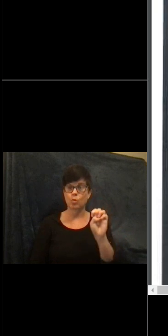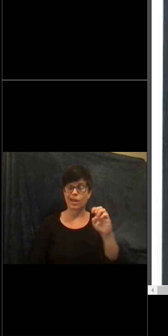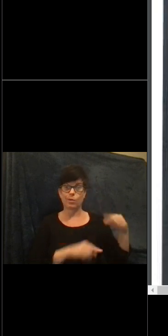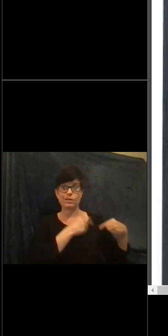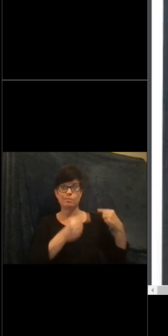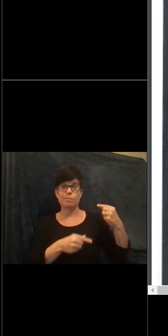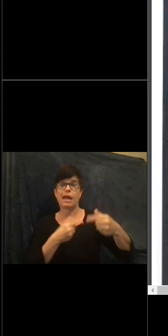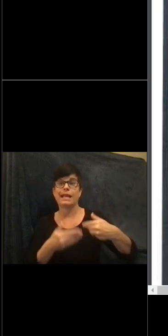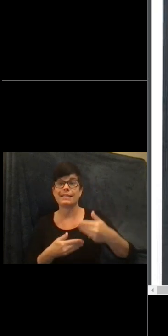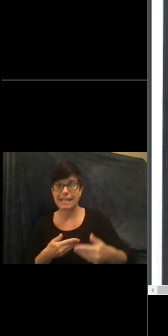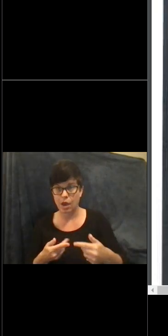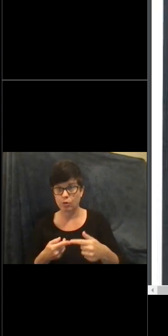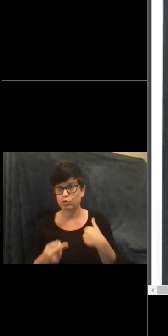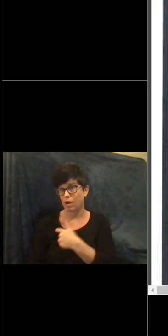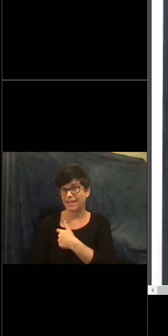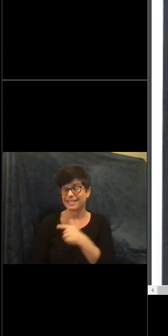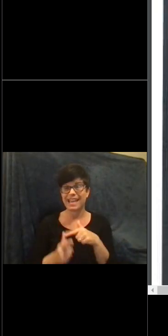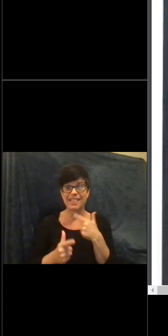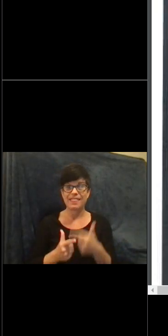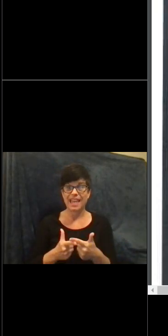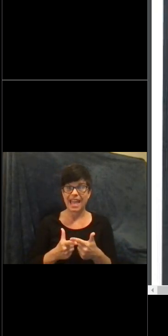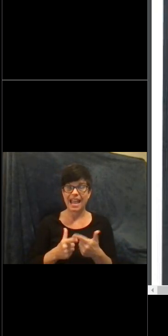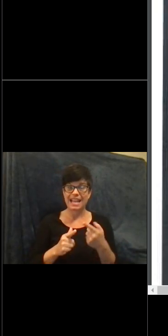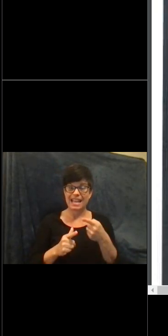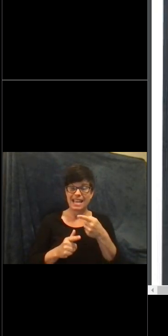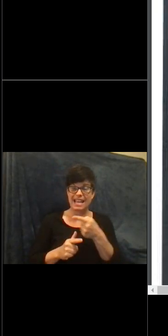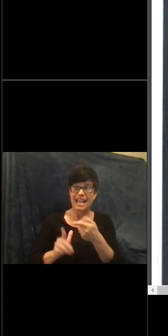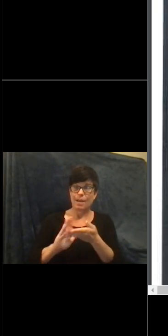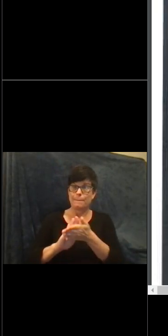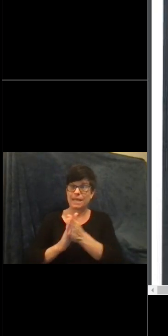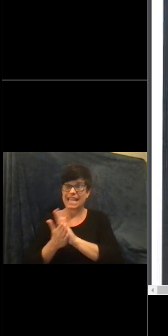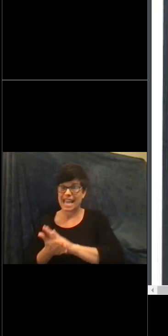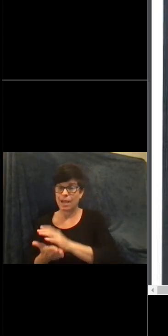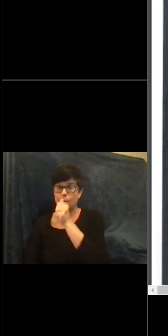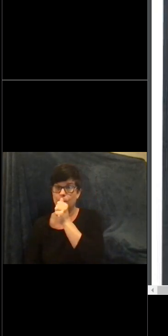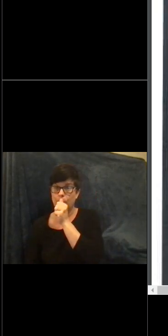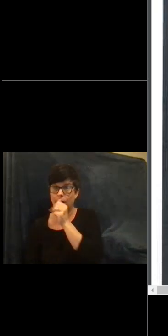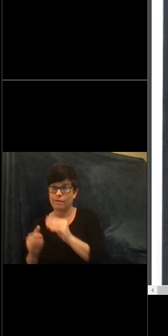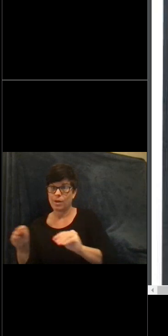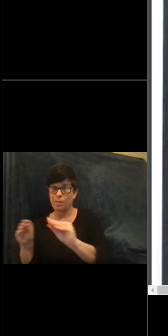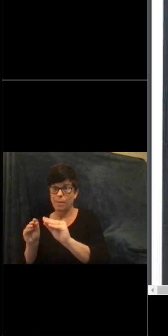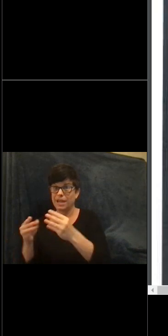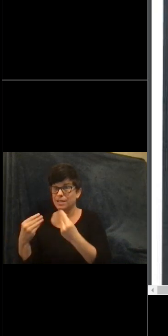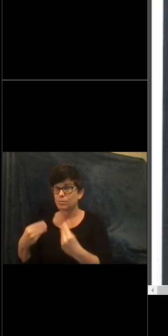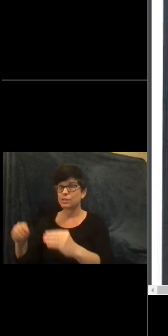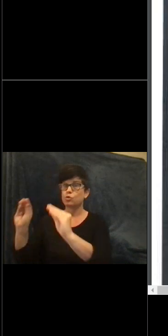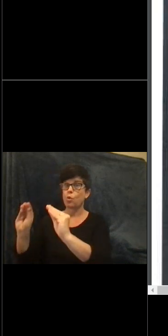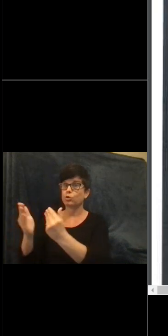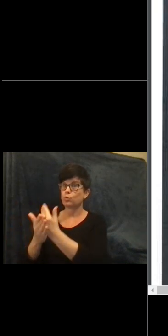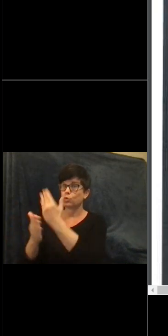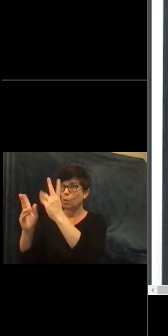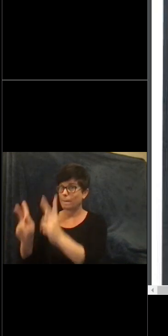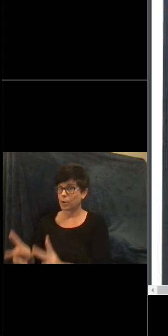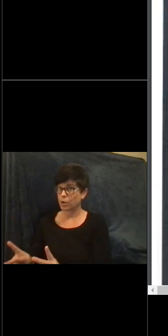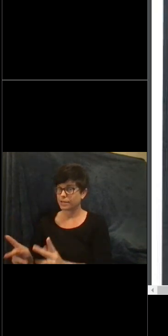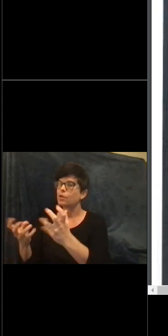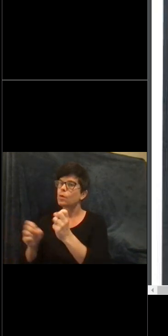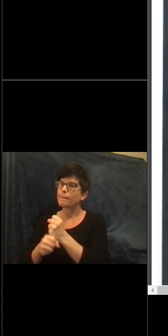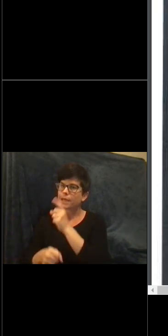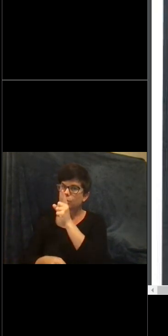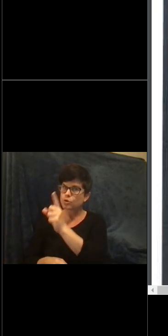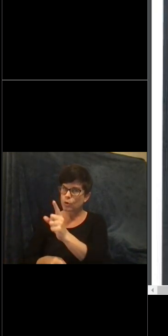happened in the past, that then became private property, and as such has been sold to a new person, right? So I just want to make sure we've established